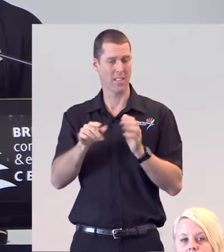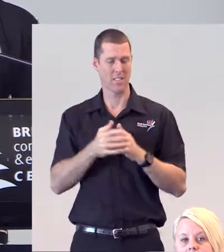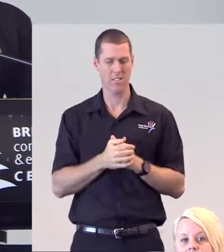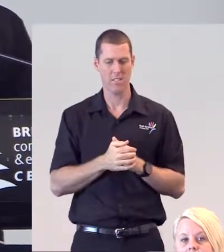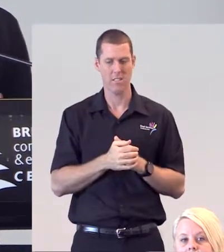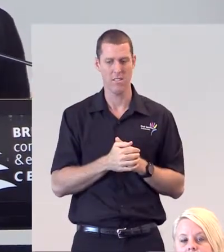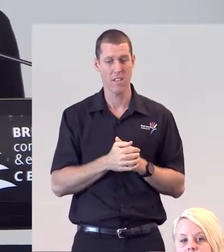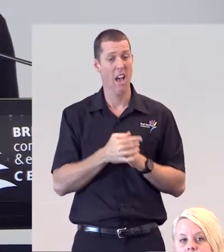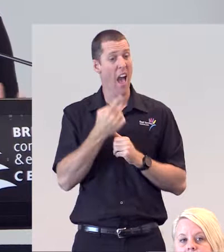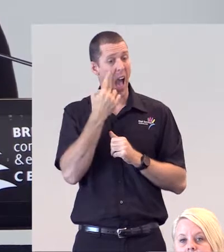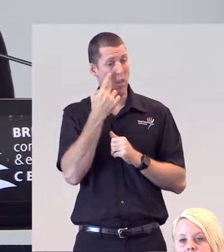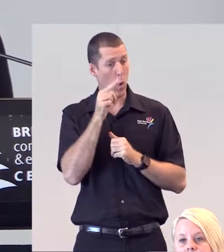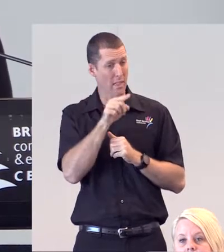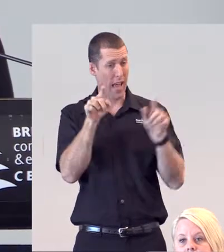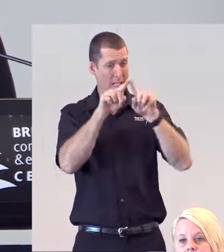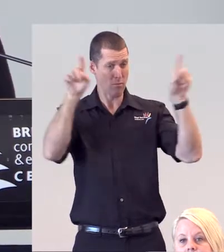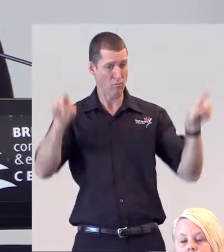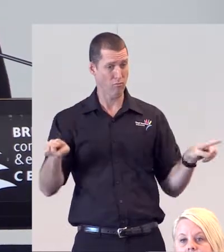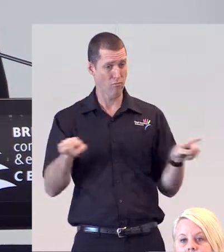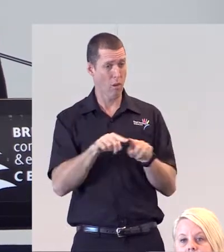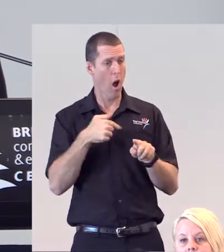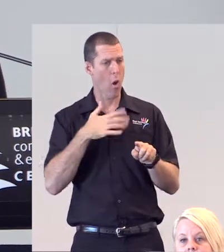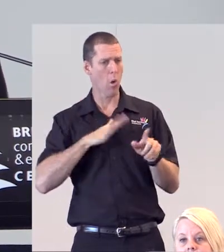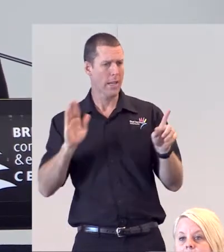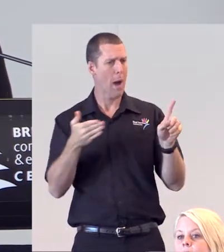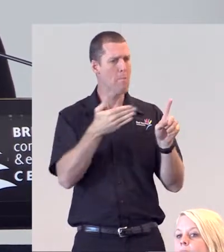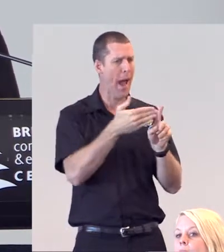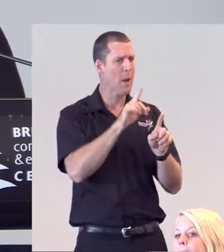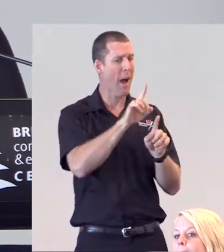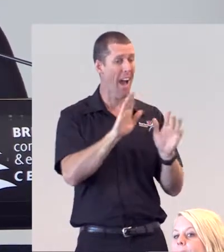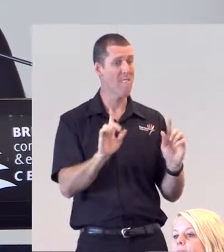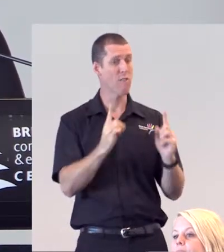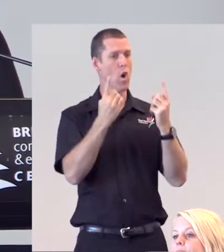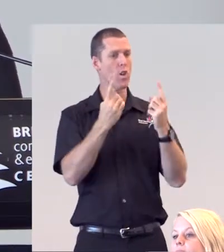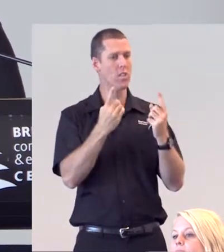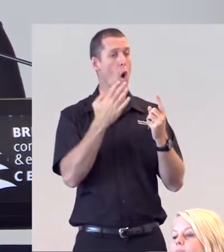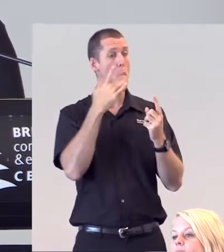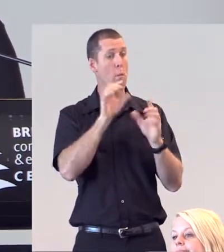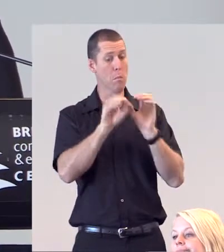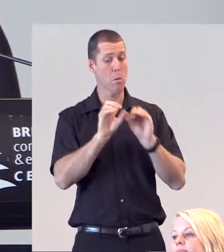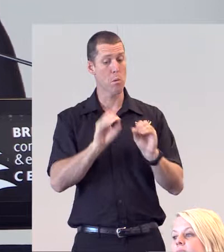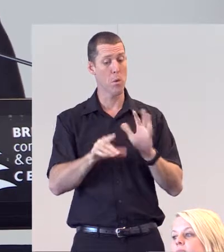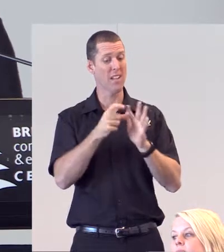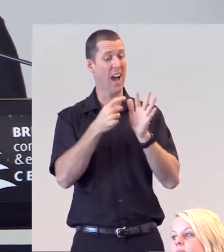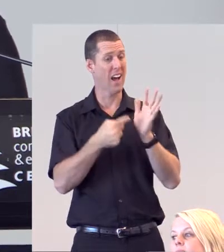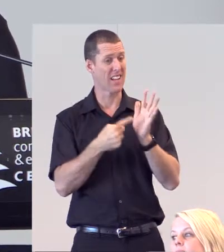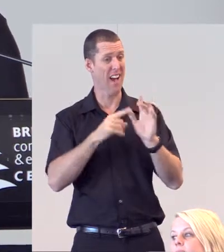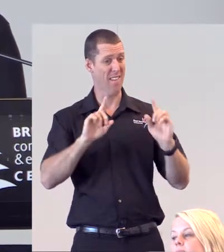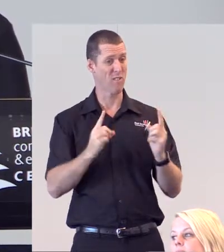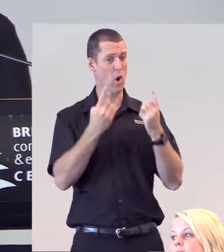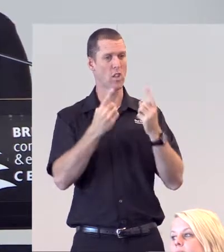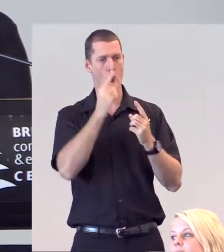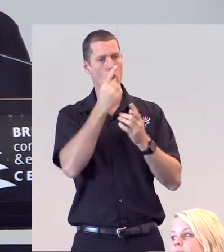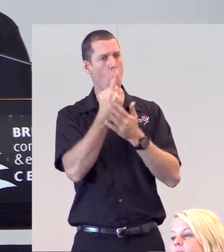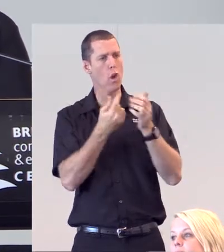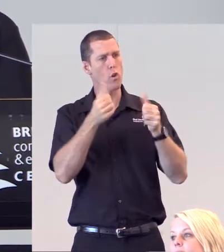Looking at that, what I wanted to say is, this is where I want to come back to this, but I just want to draw your attention to, when we put this data together, we can only use the data